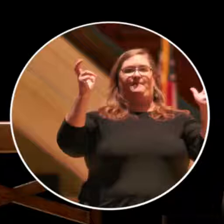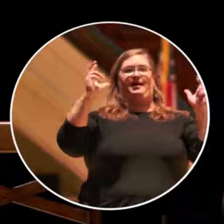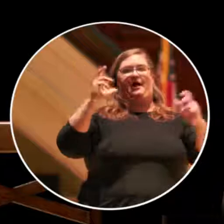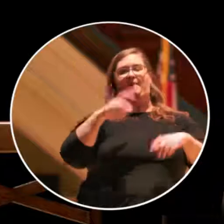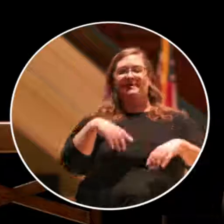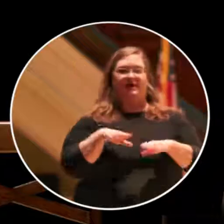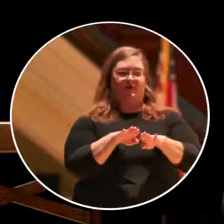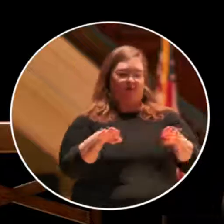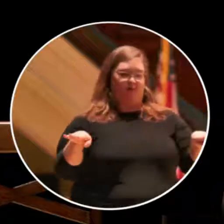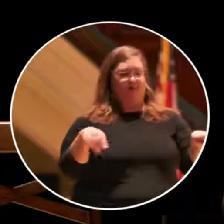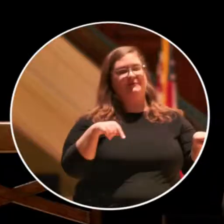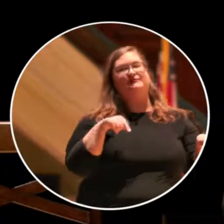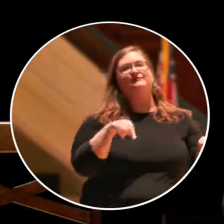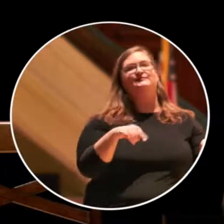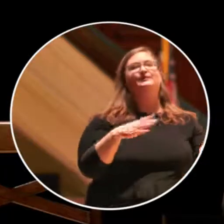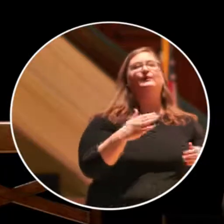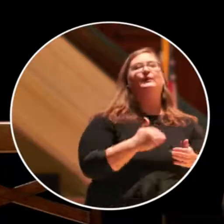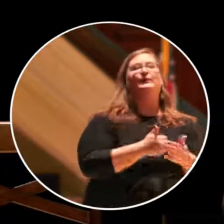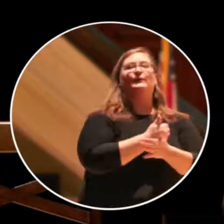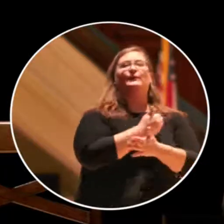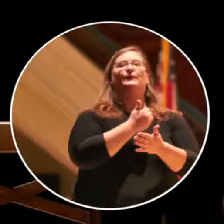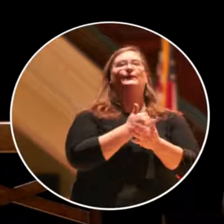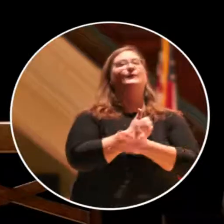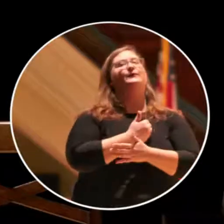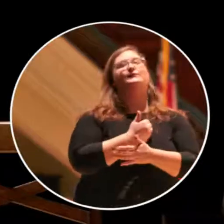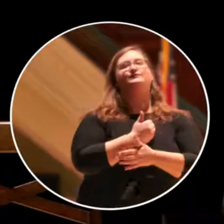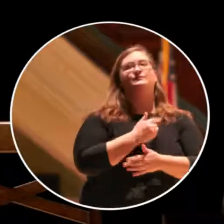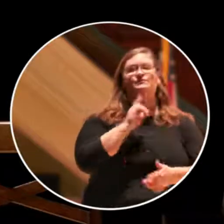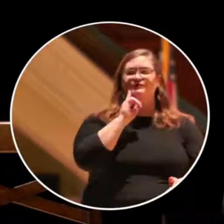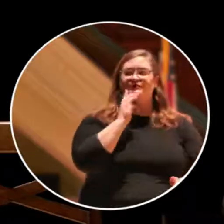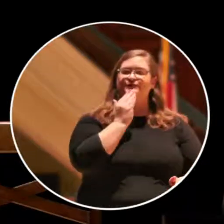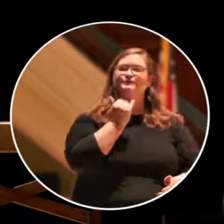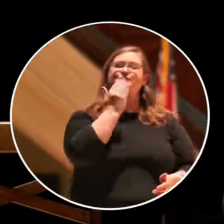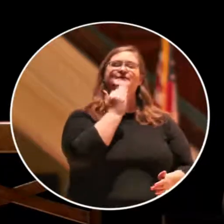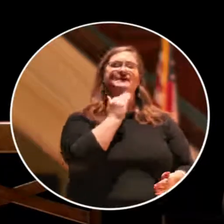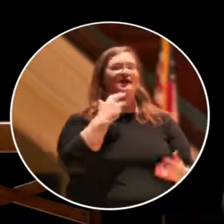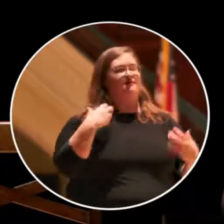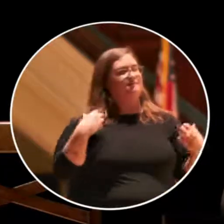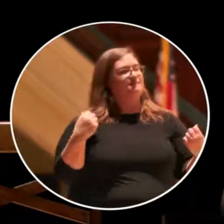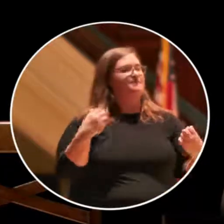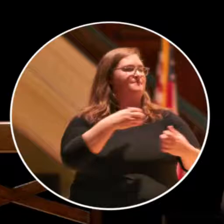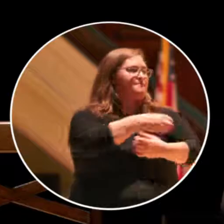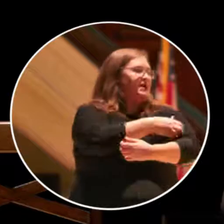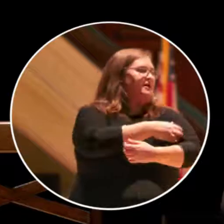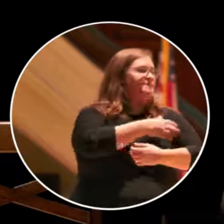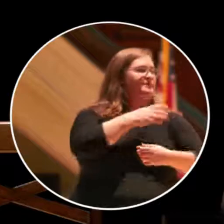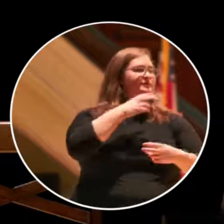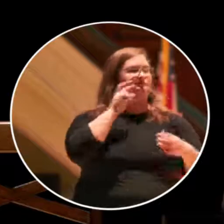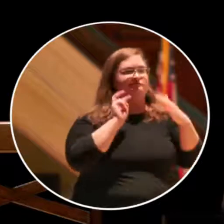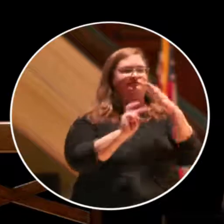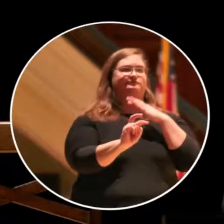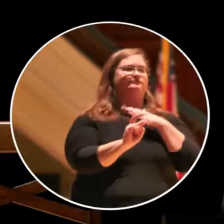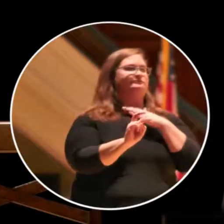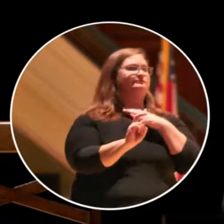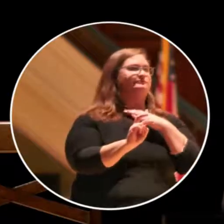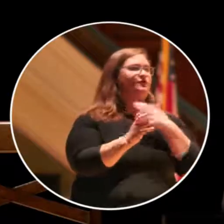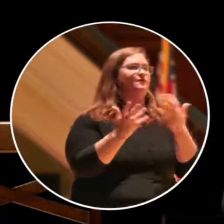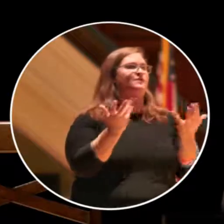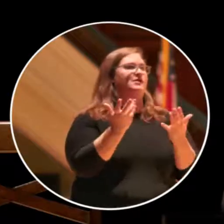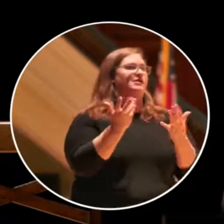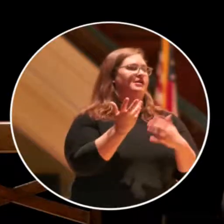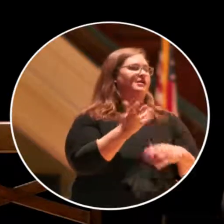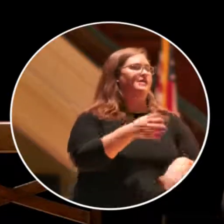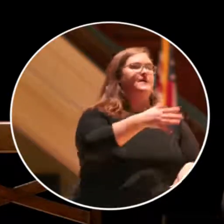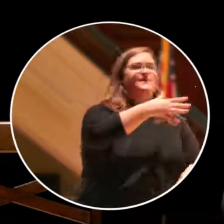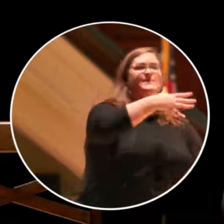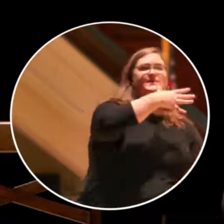very sweet and powerful glimpse of a mother and child team and